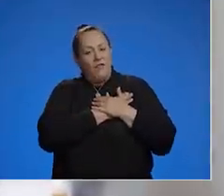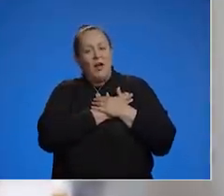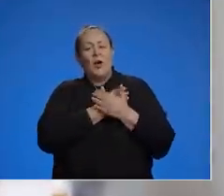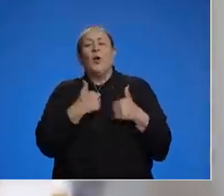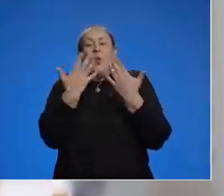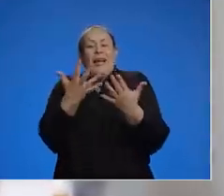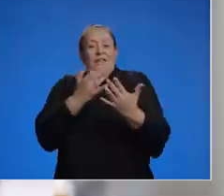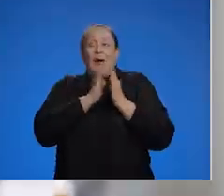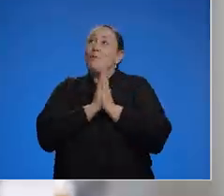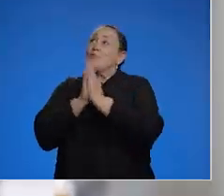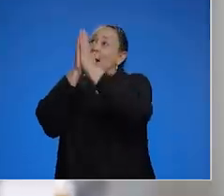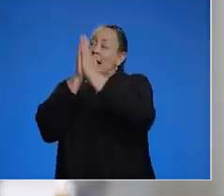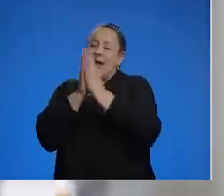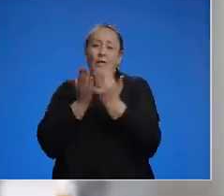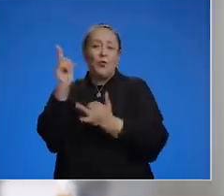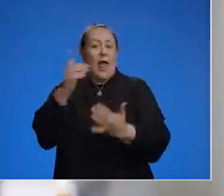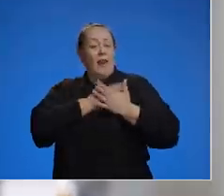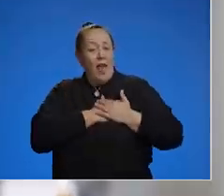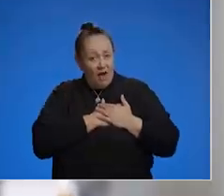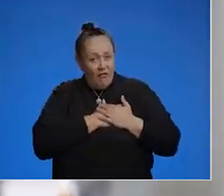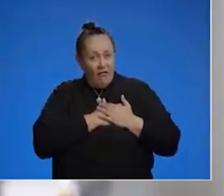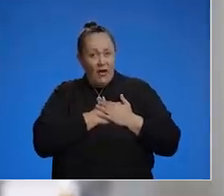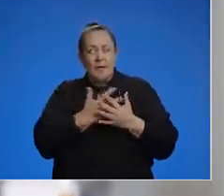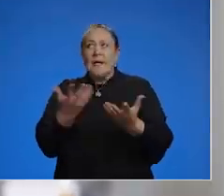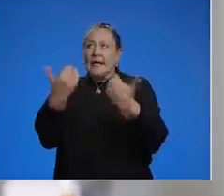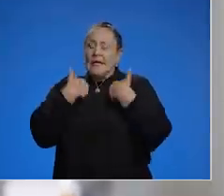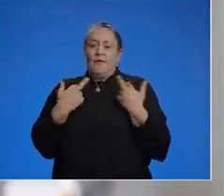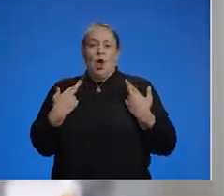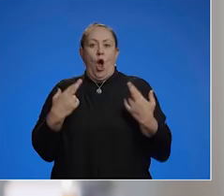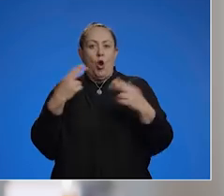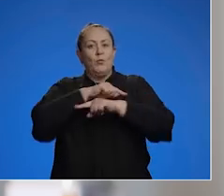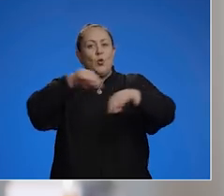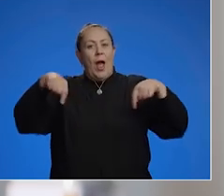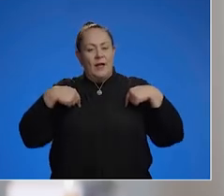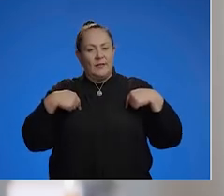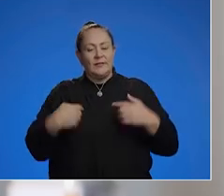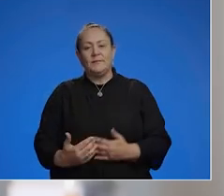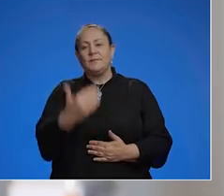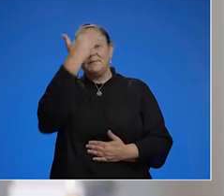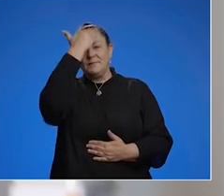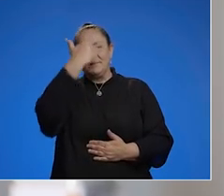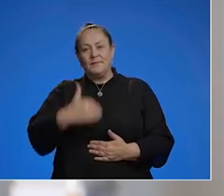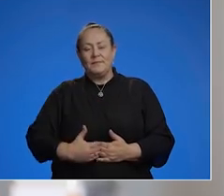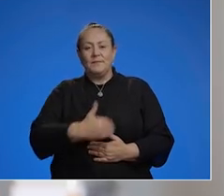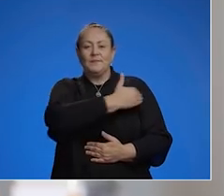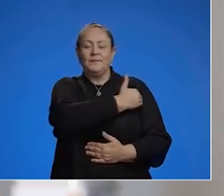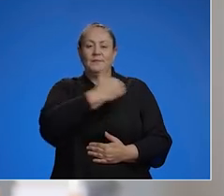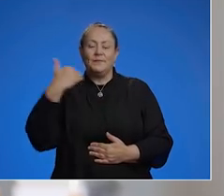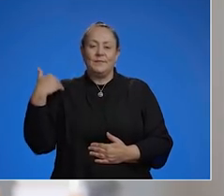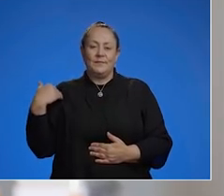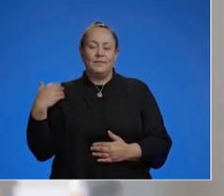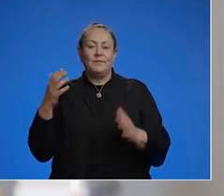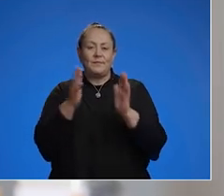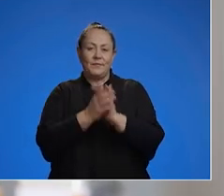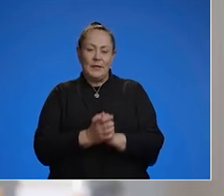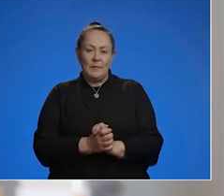our prayers. In that love, we place our hope. In the name of the Father, and of the Son, and